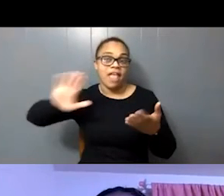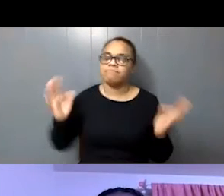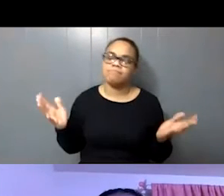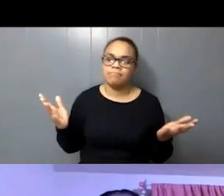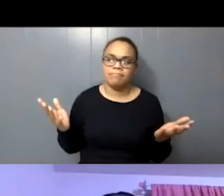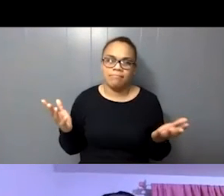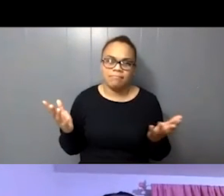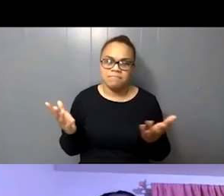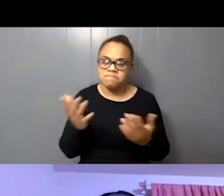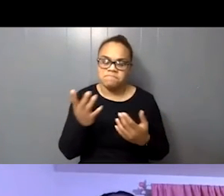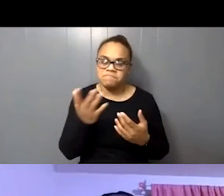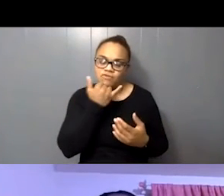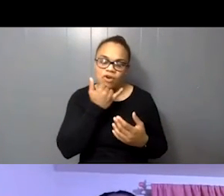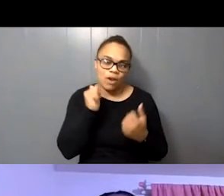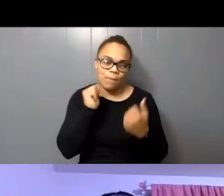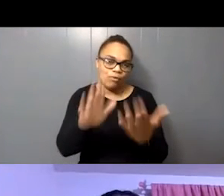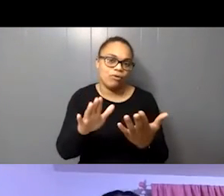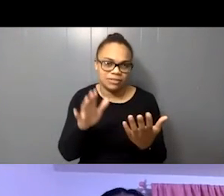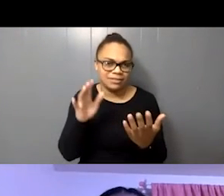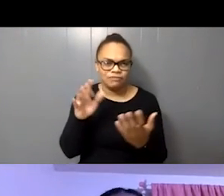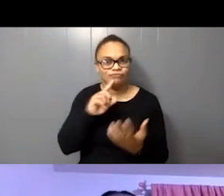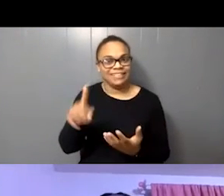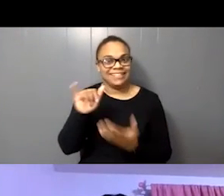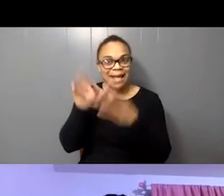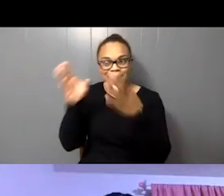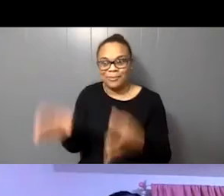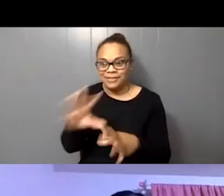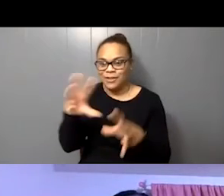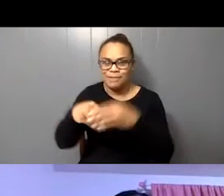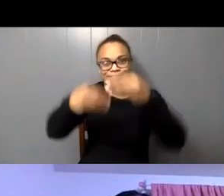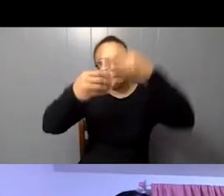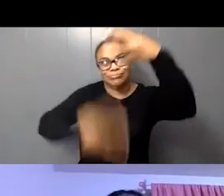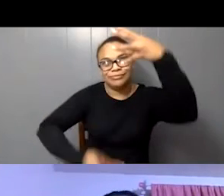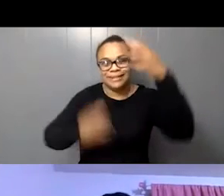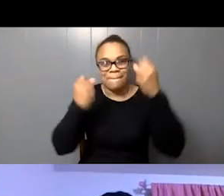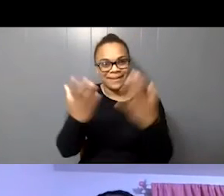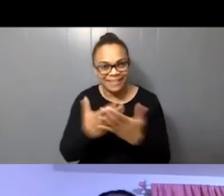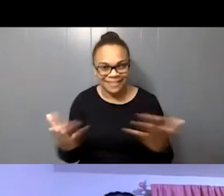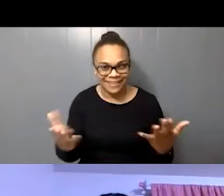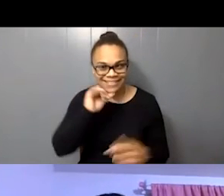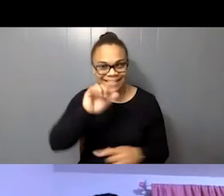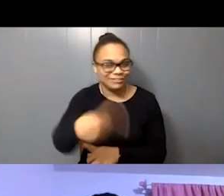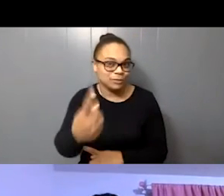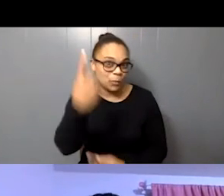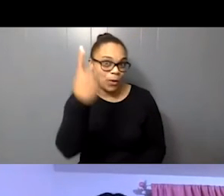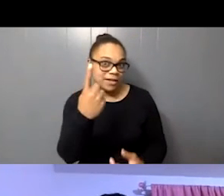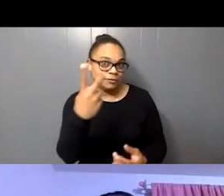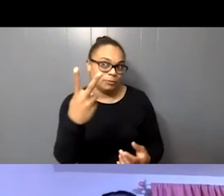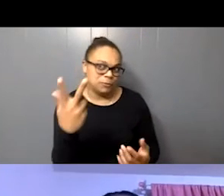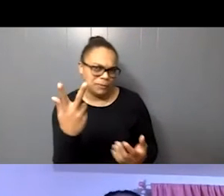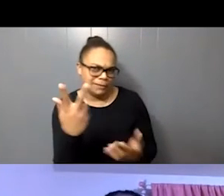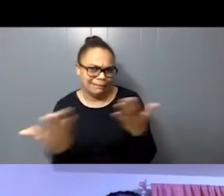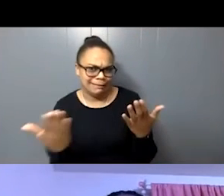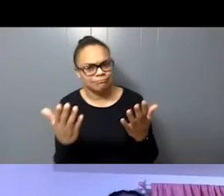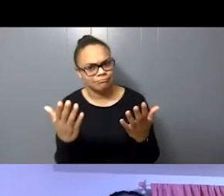change a person and too many different things that is incorporated in a person for it to only be just 1, 2, 3. So that's